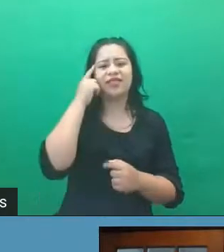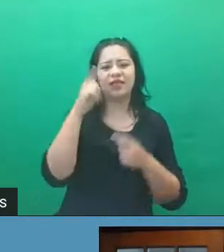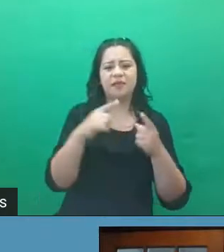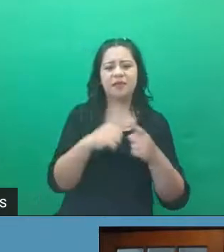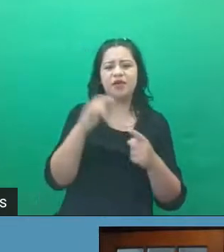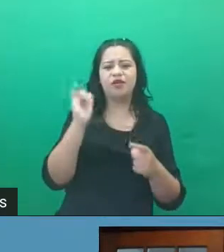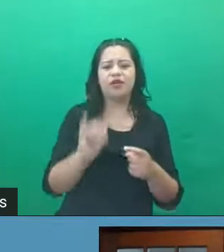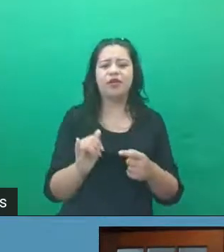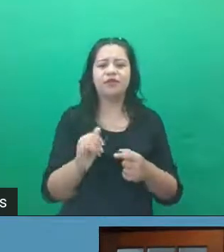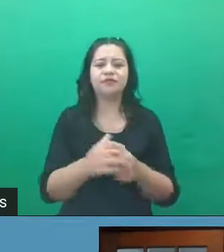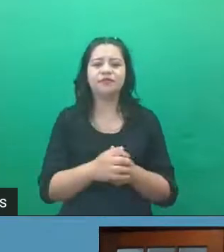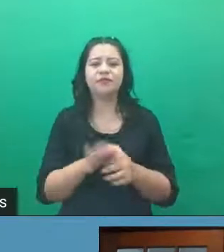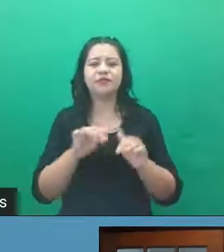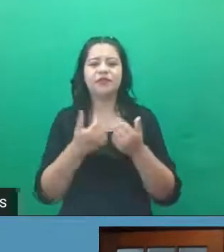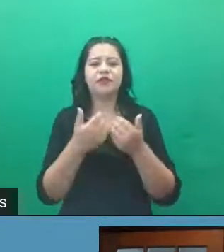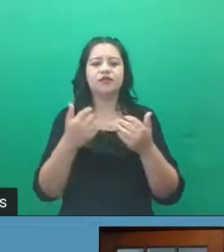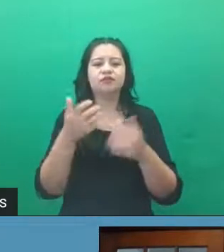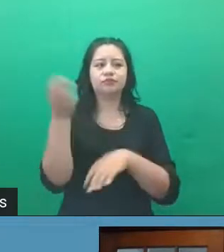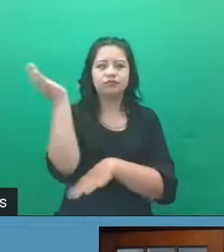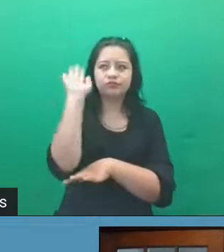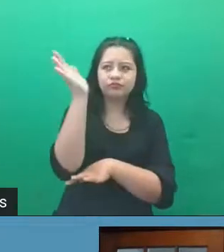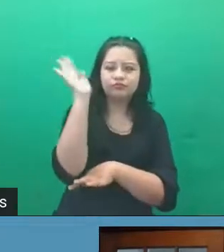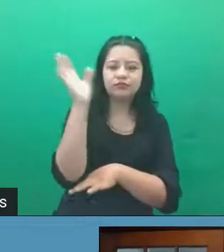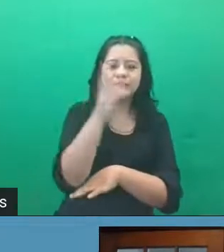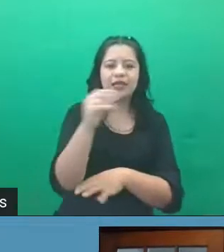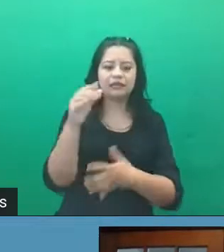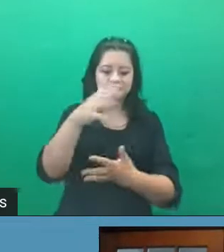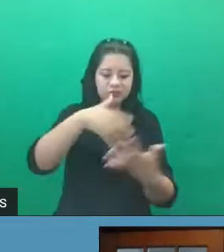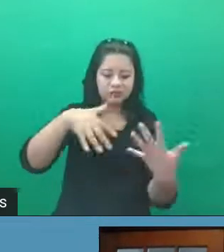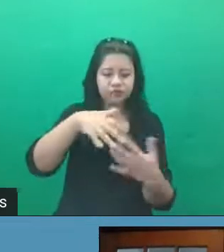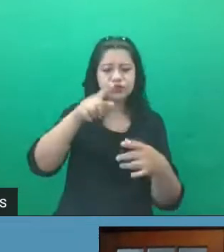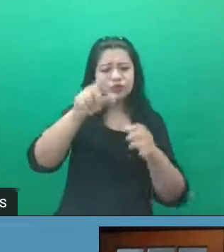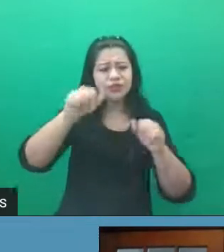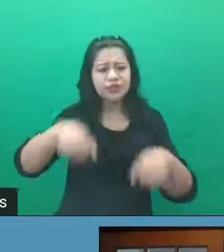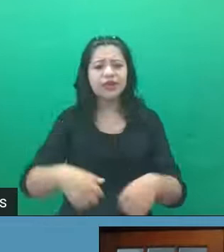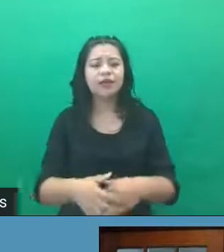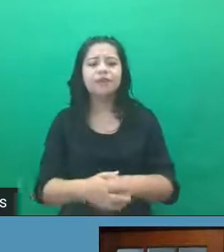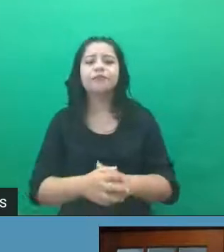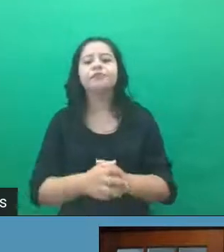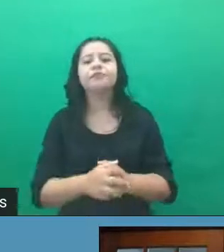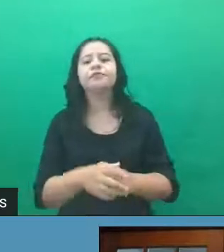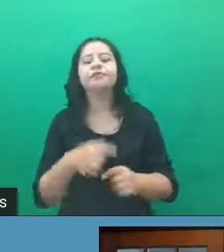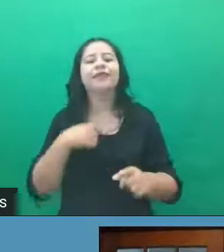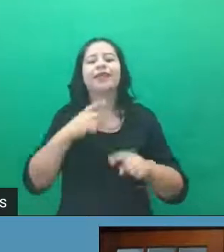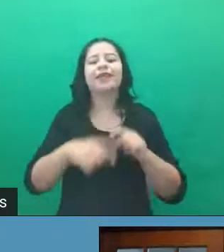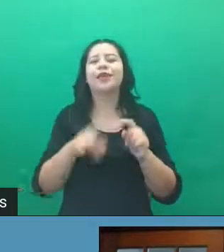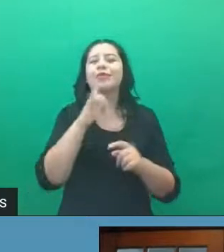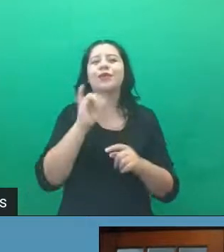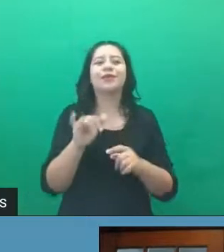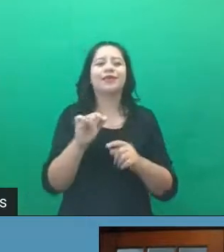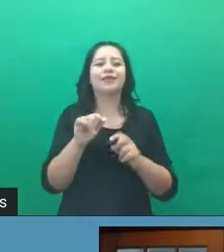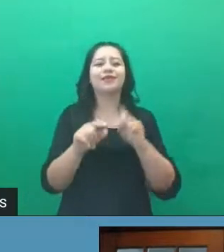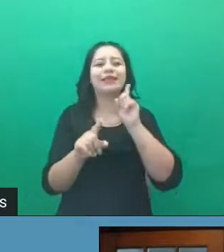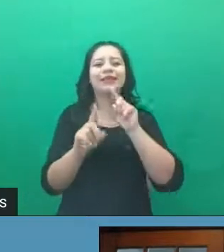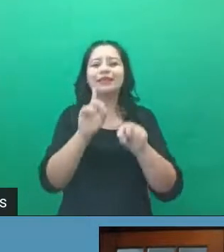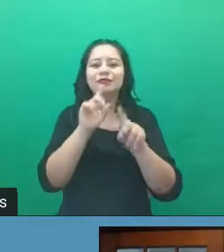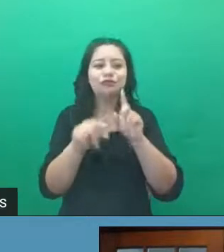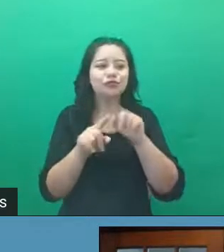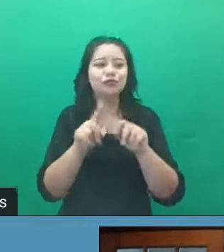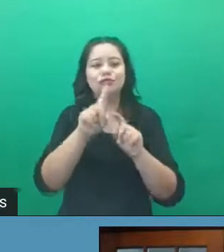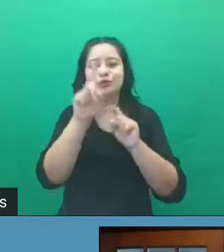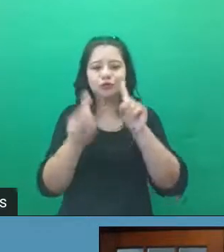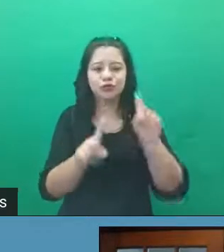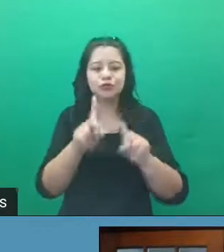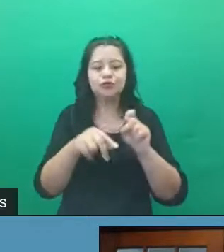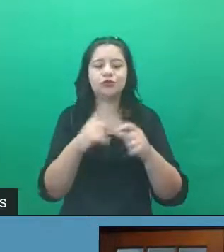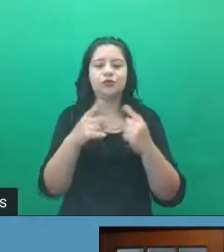separating the presentation from engagement is you can do that, because I can't really answer questions while I'm giving a